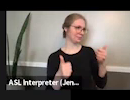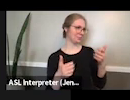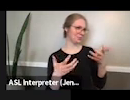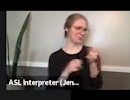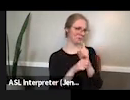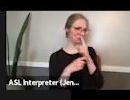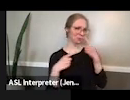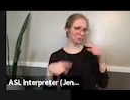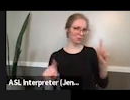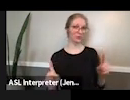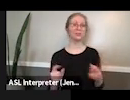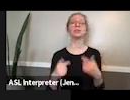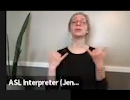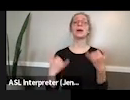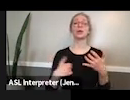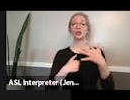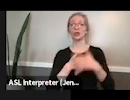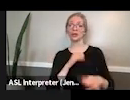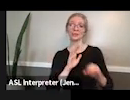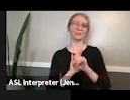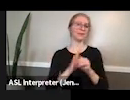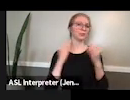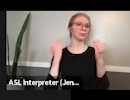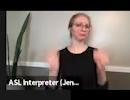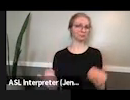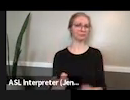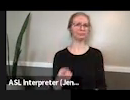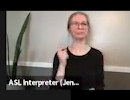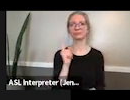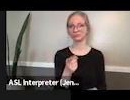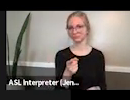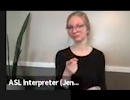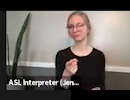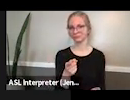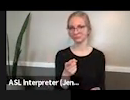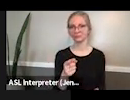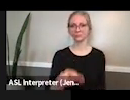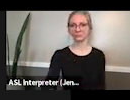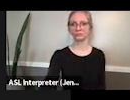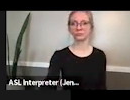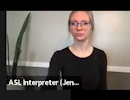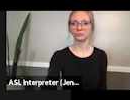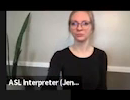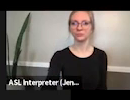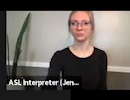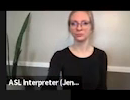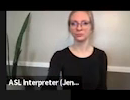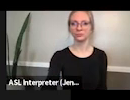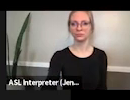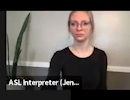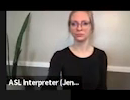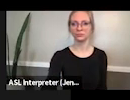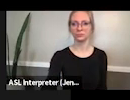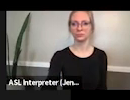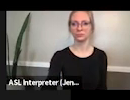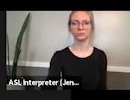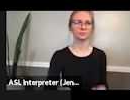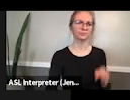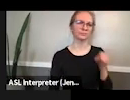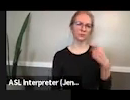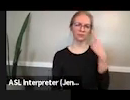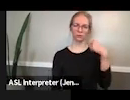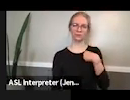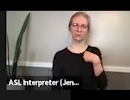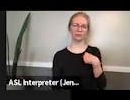identification, here we go. This is for me. I would really like it. I've been looking at the